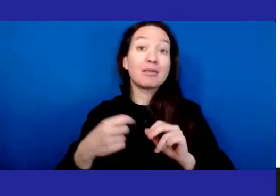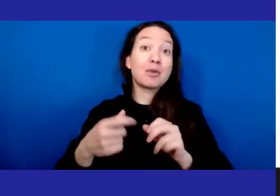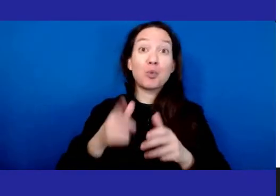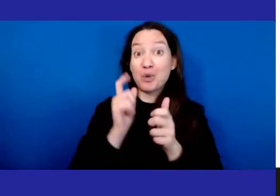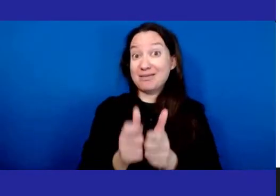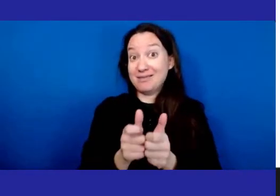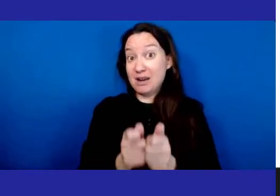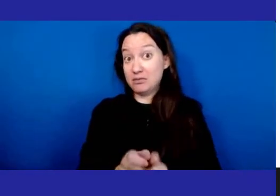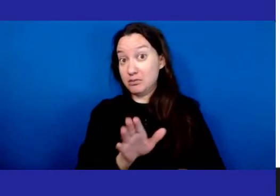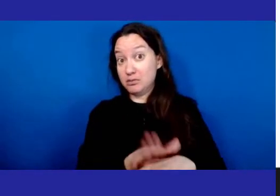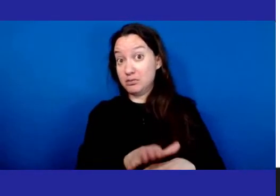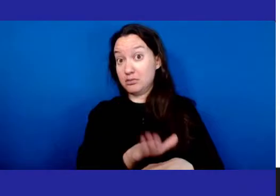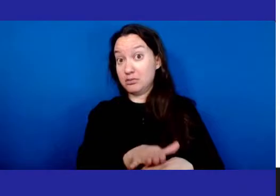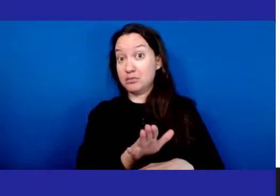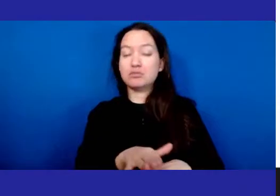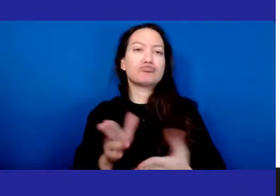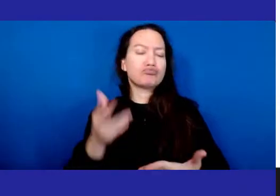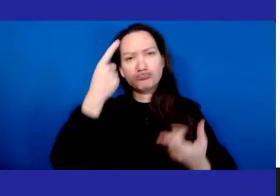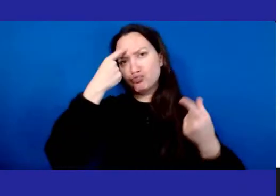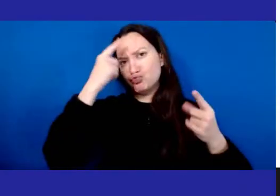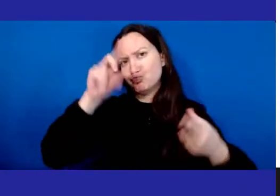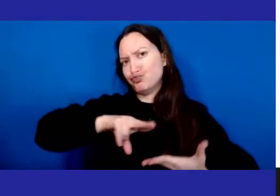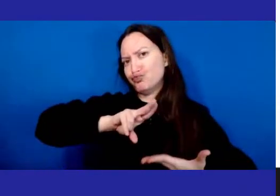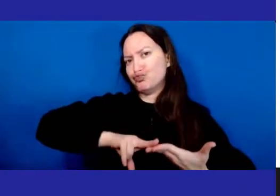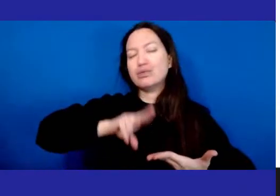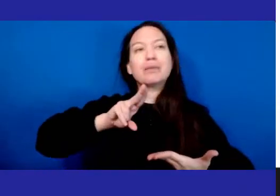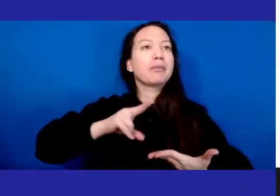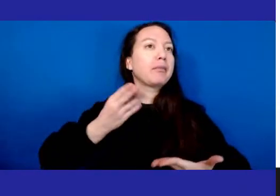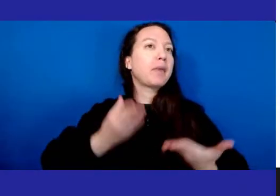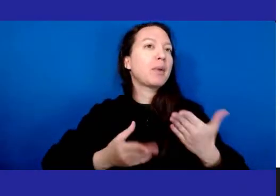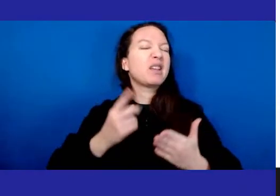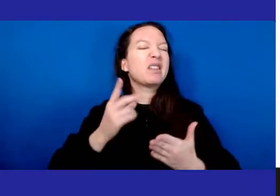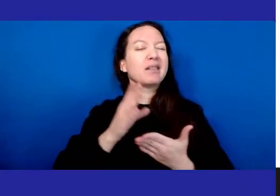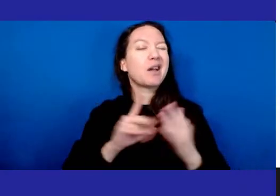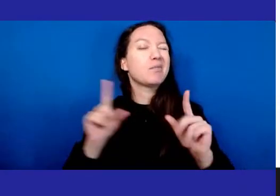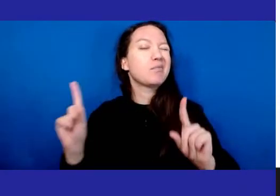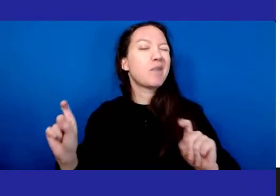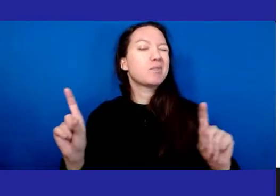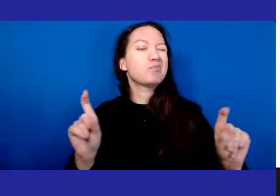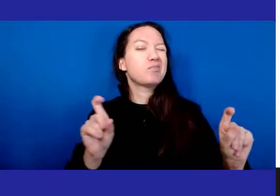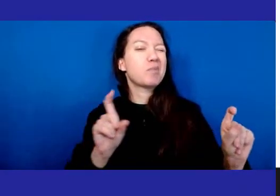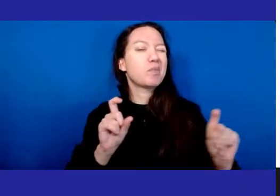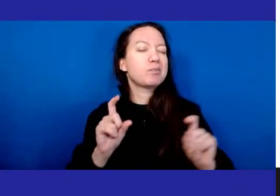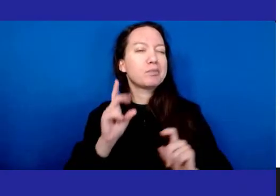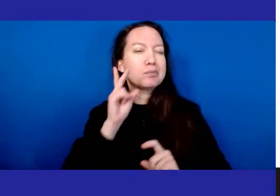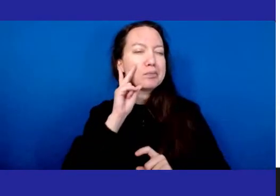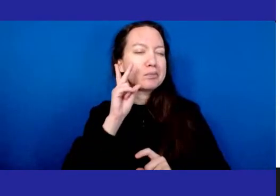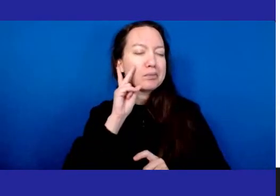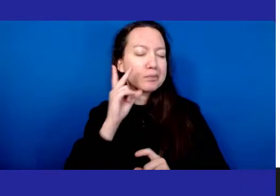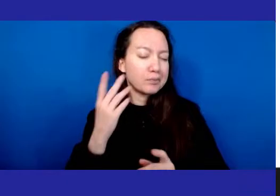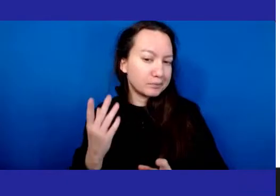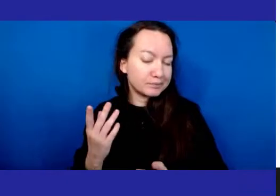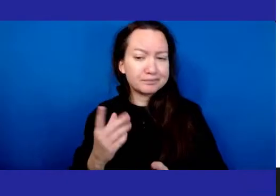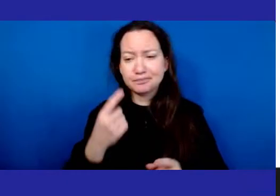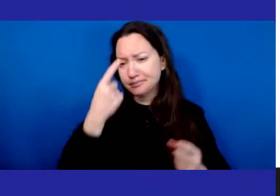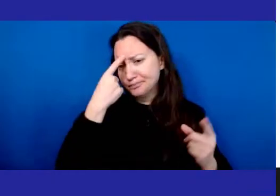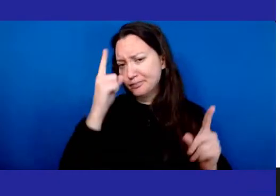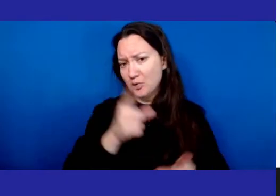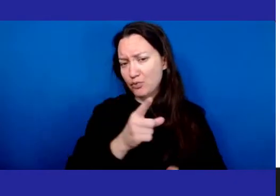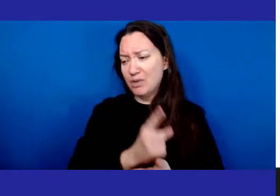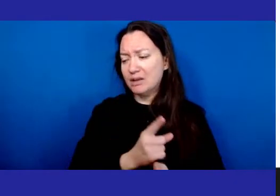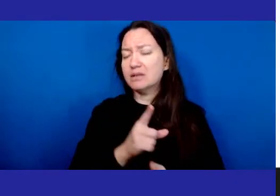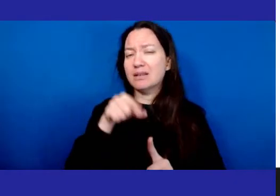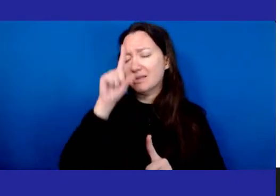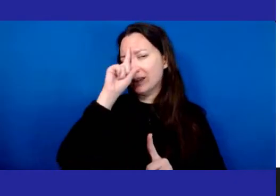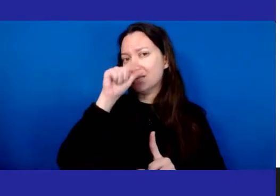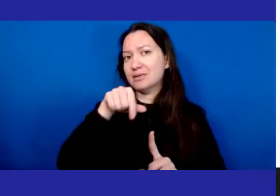and have them sign off, and maybe we could look at some pilot of that, because I think you're right. I think that is basically the case at this